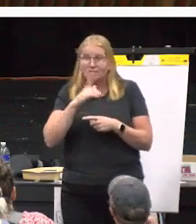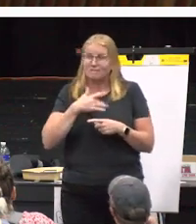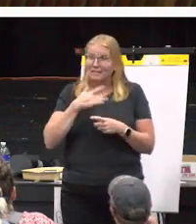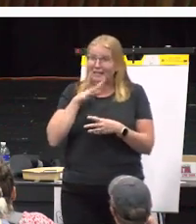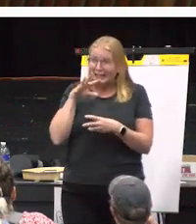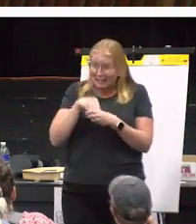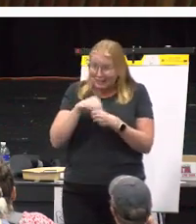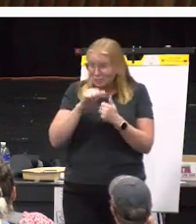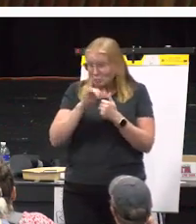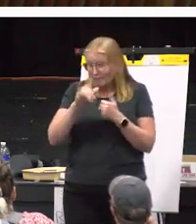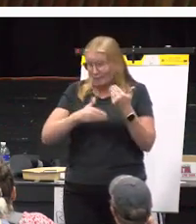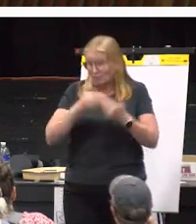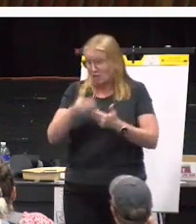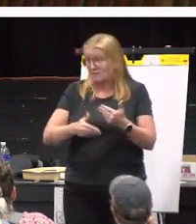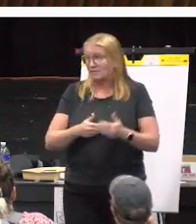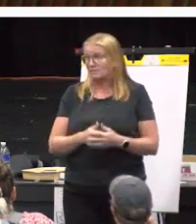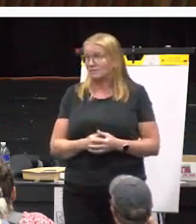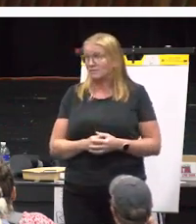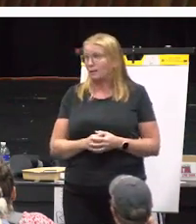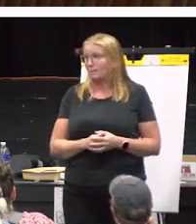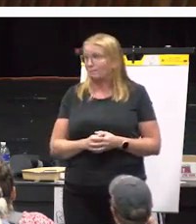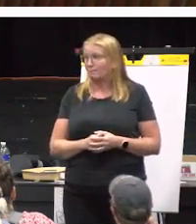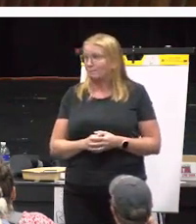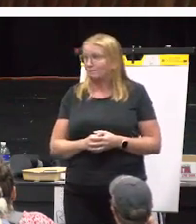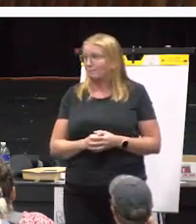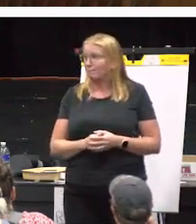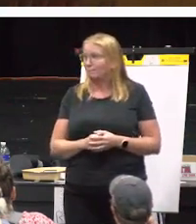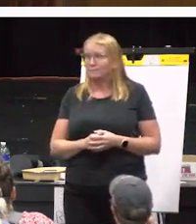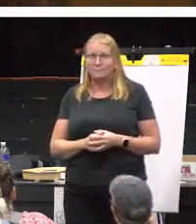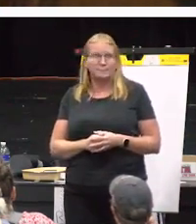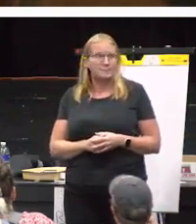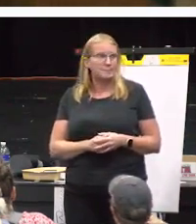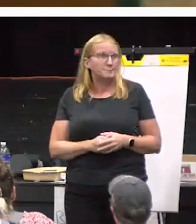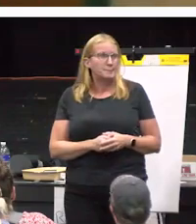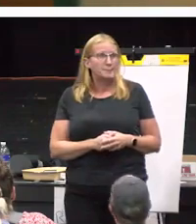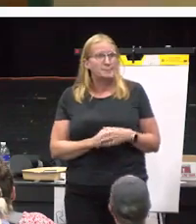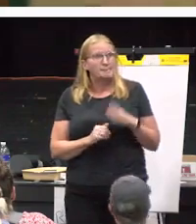reducing our collective climate pollution. Thank you.